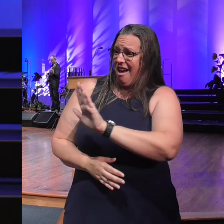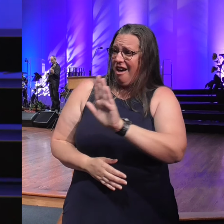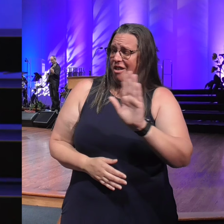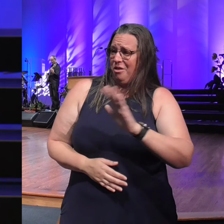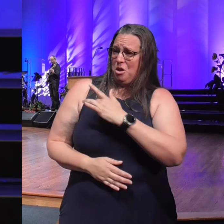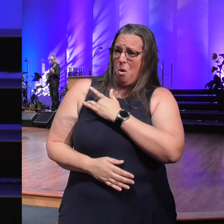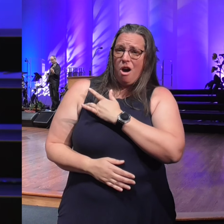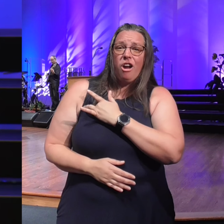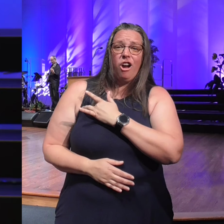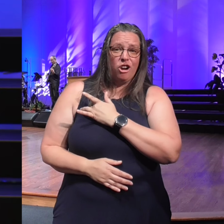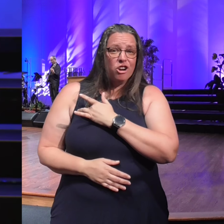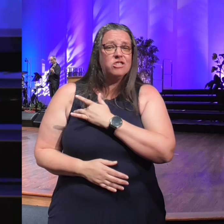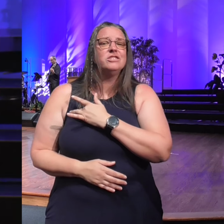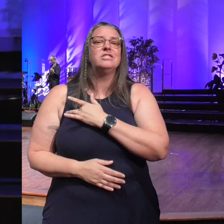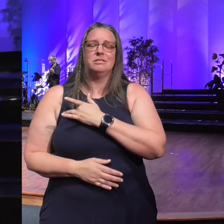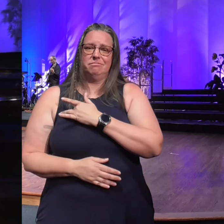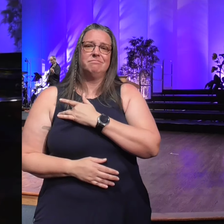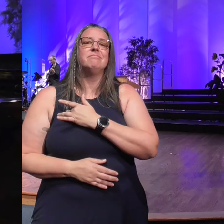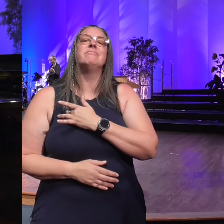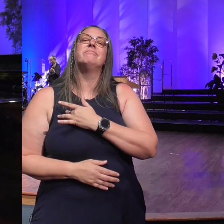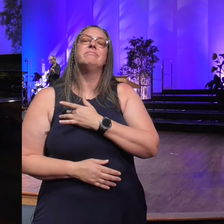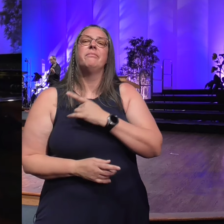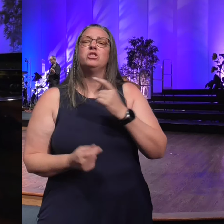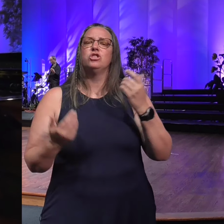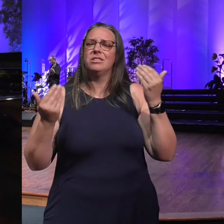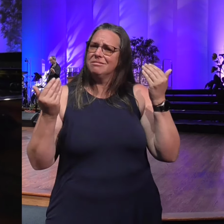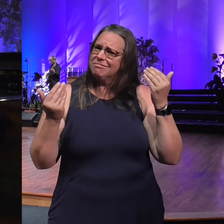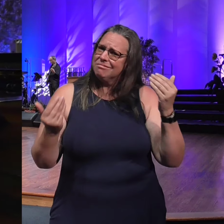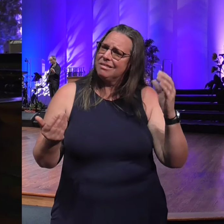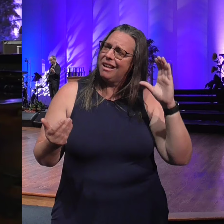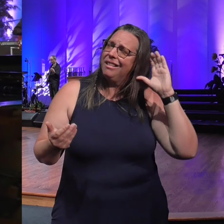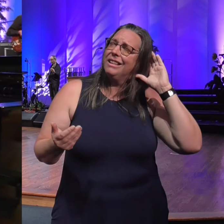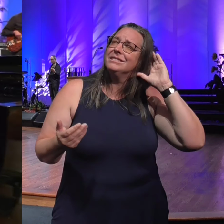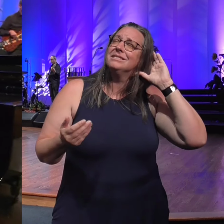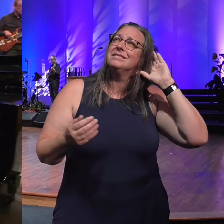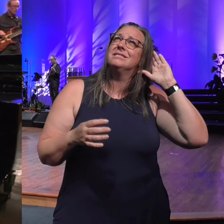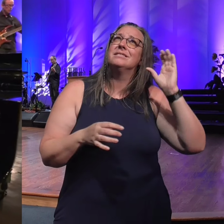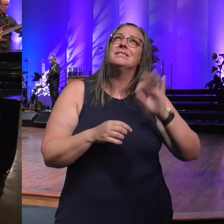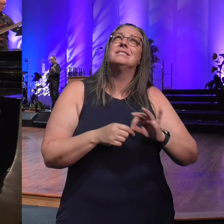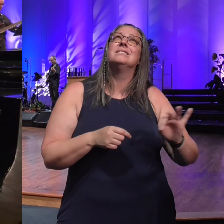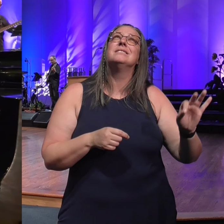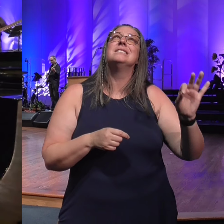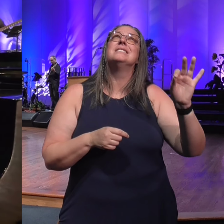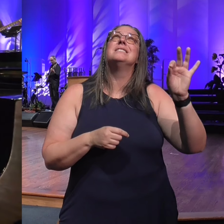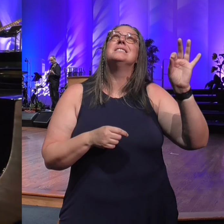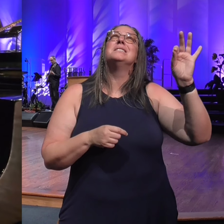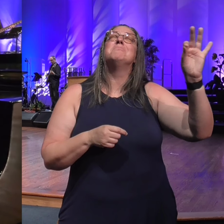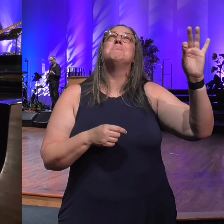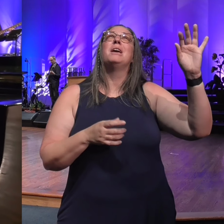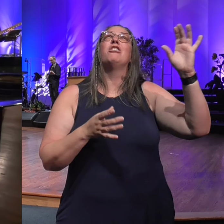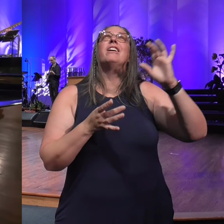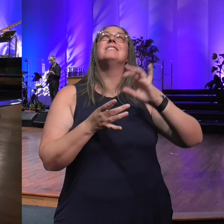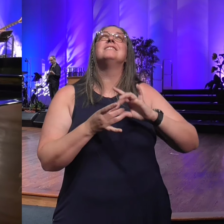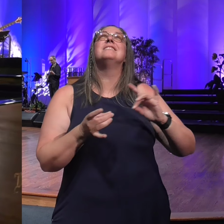your heart? Just listen to the Spirit. It's telling